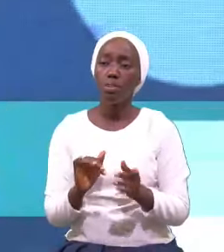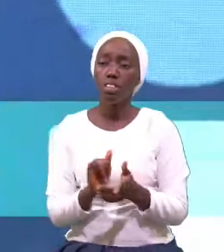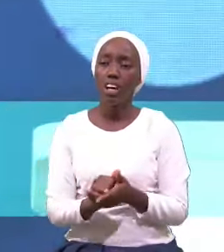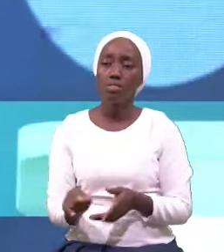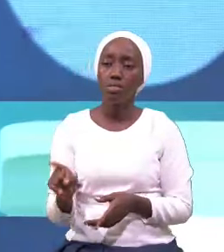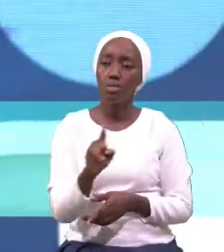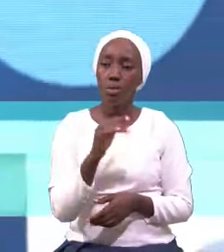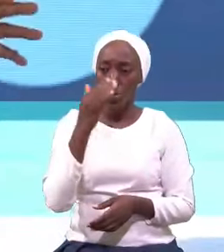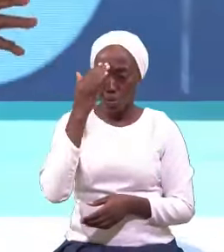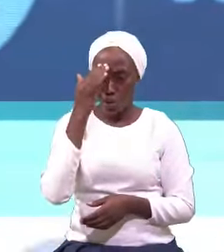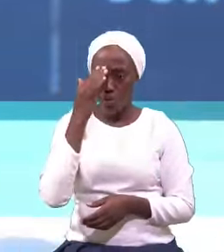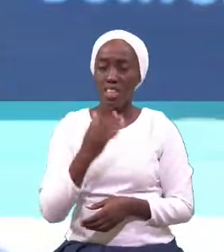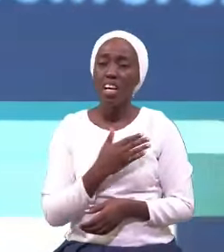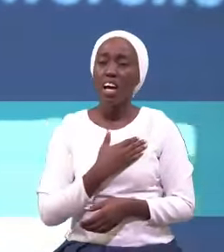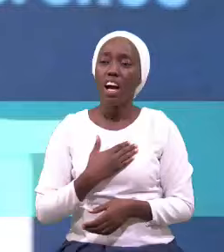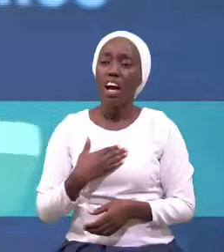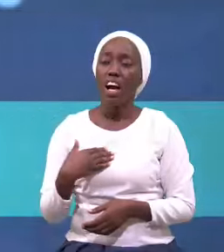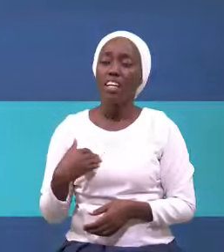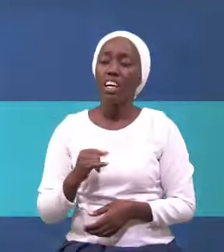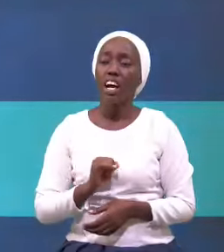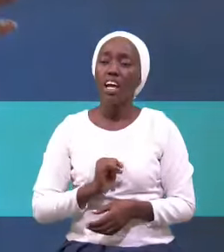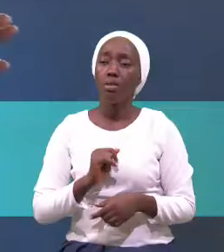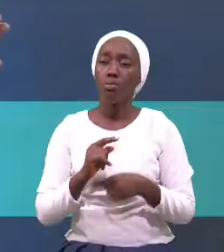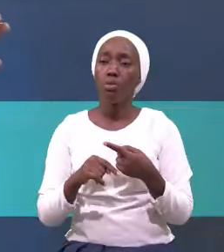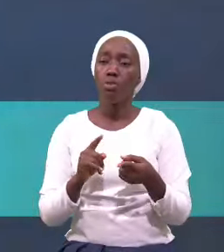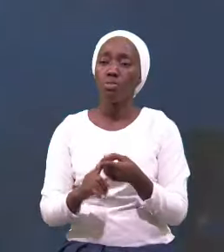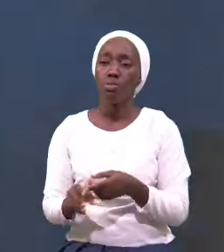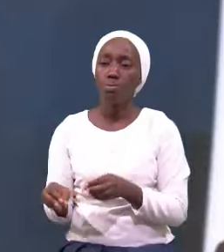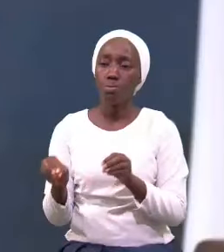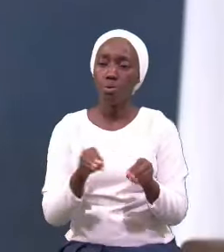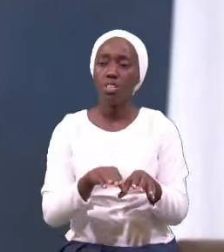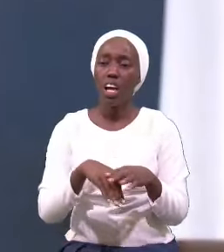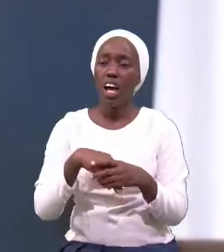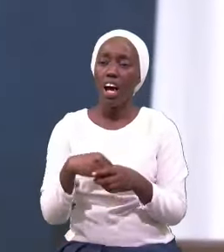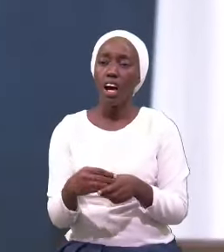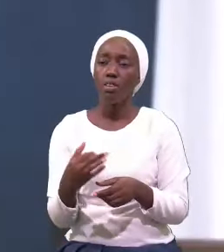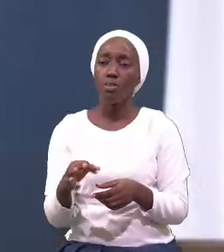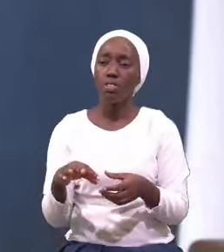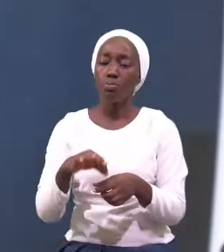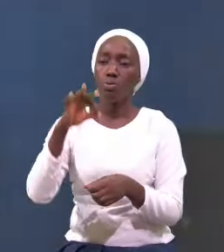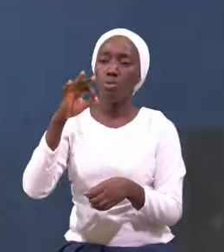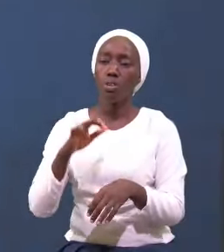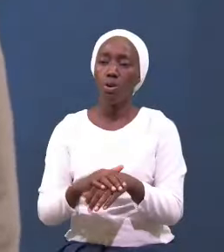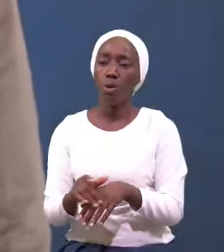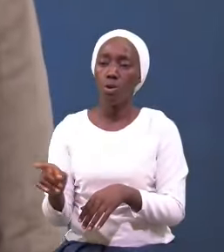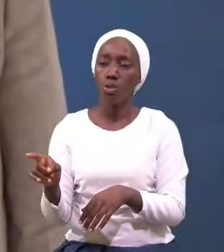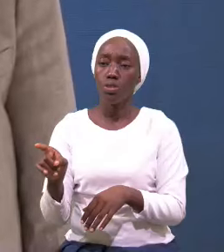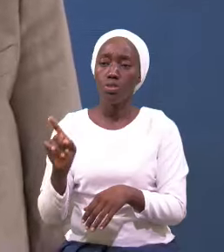And I am going to put part of the Spirit on you, on them.